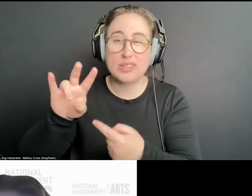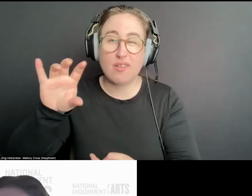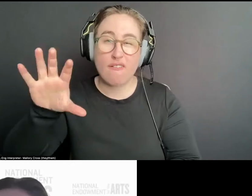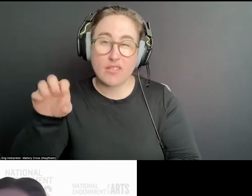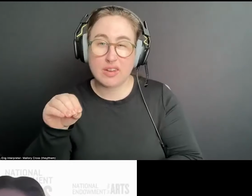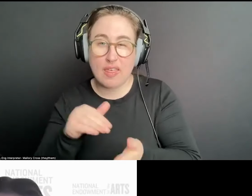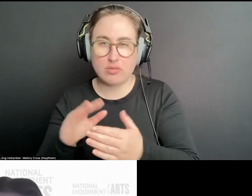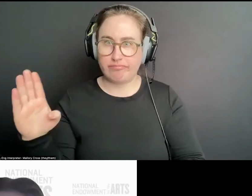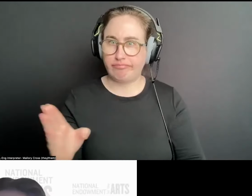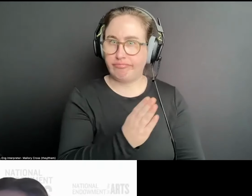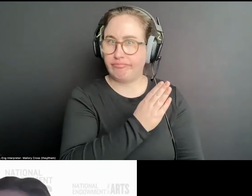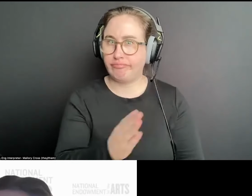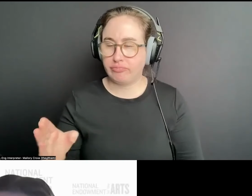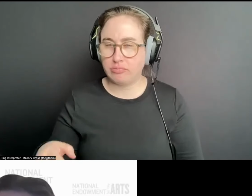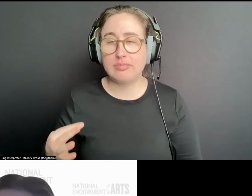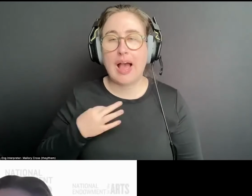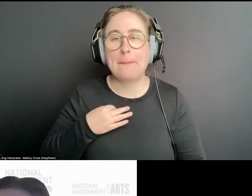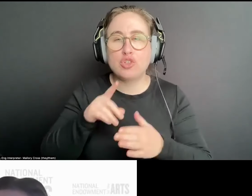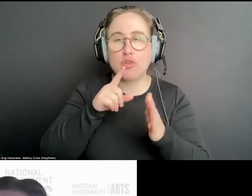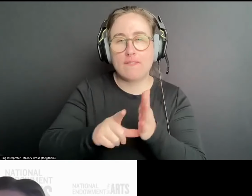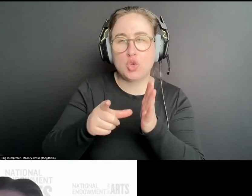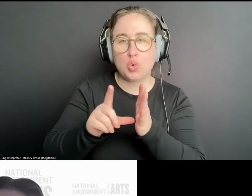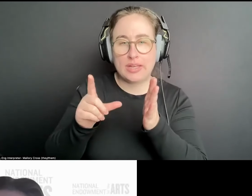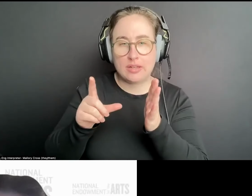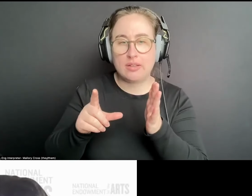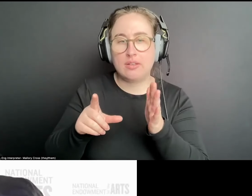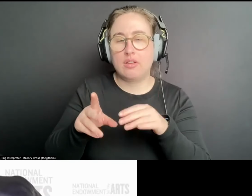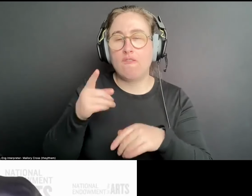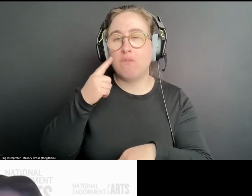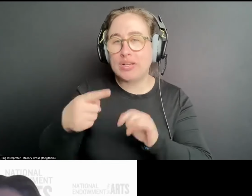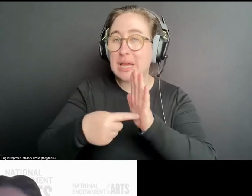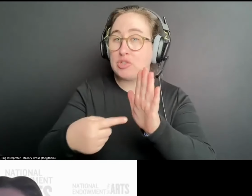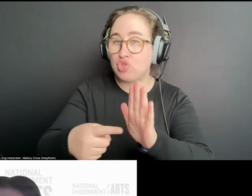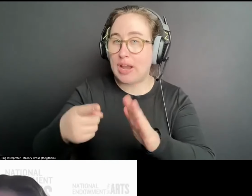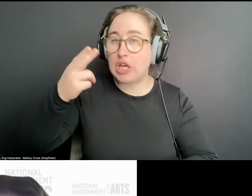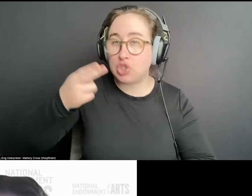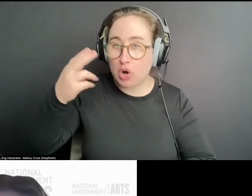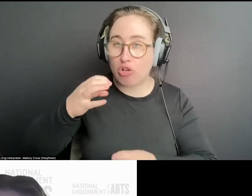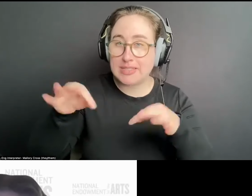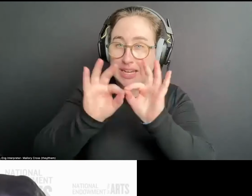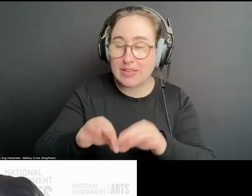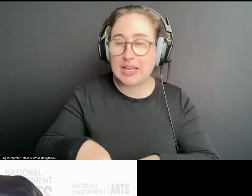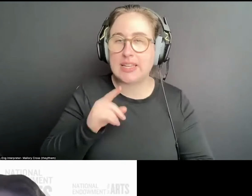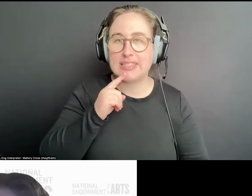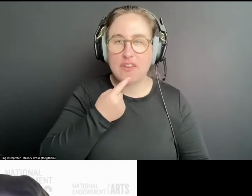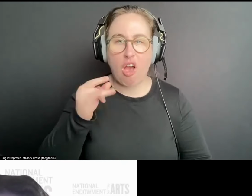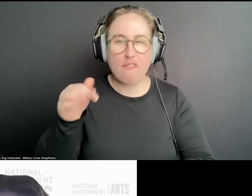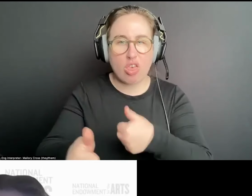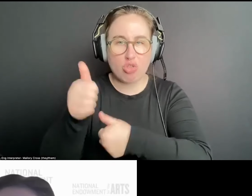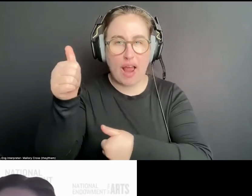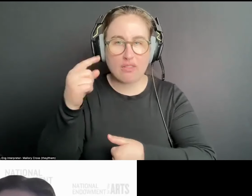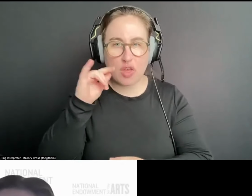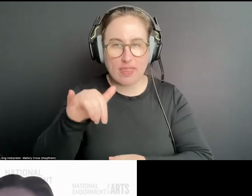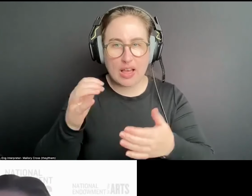$750,000. Applications are reviewed for demonstrated historical significance, the severity of the threat to the